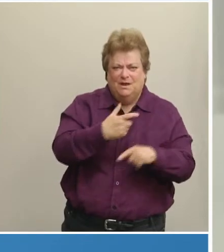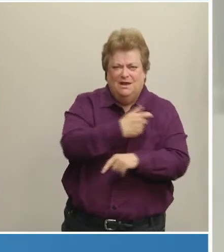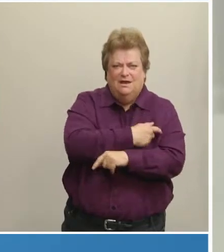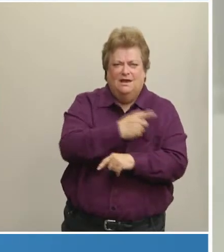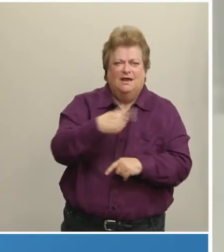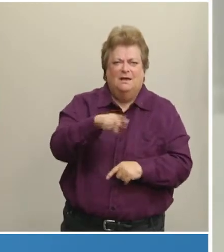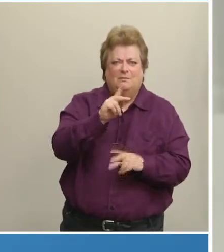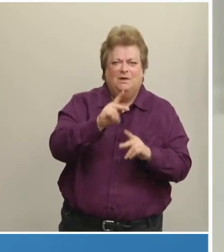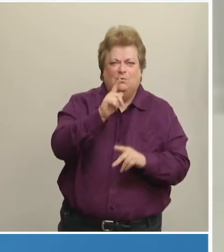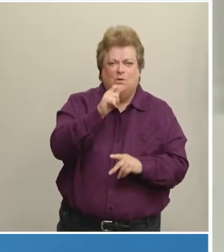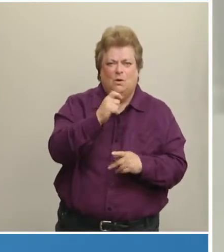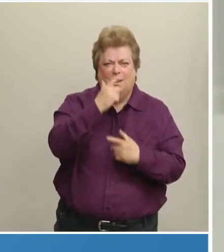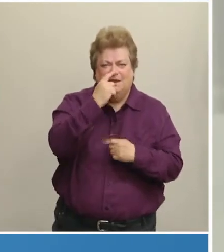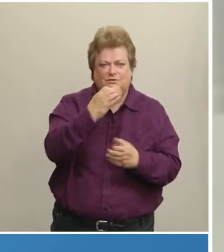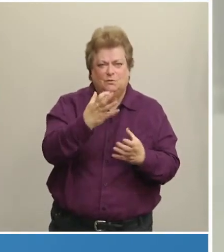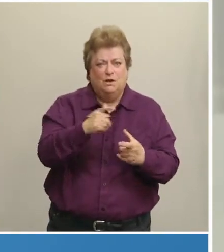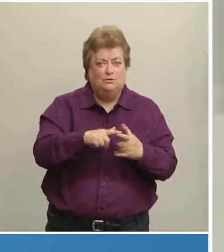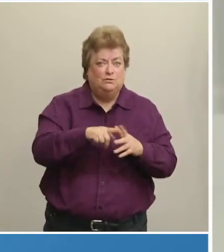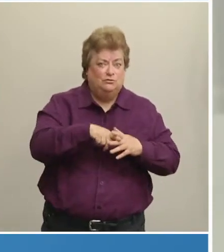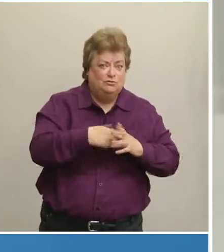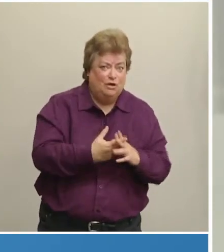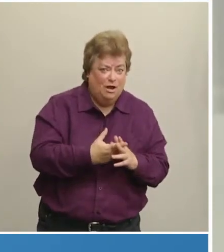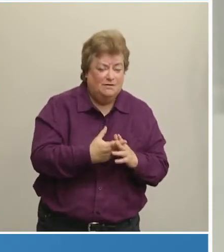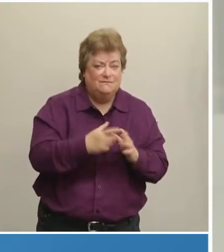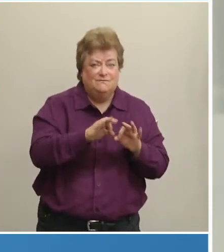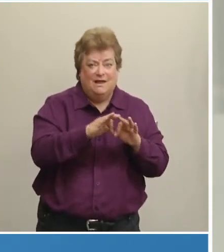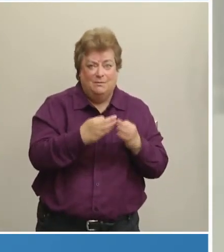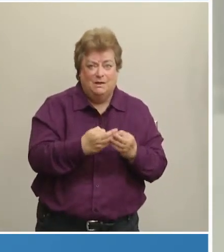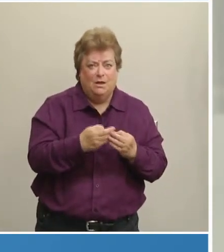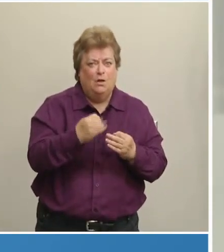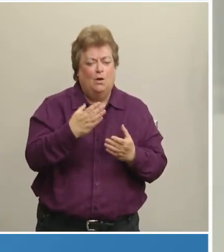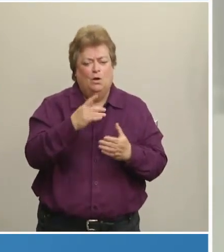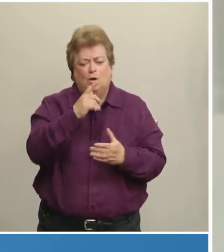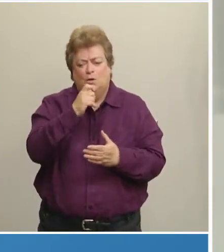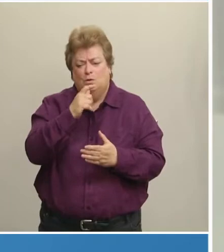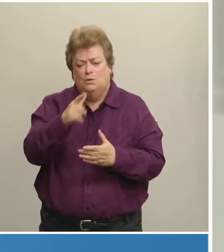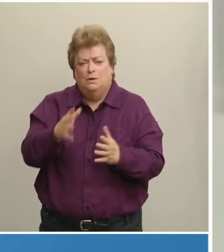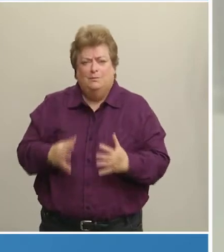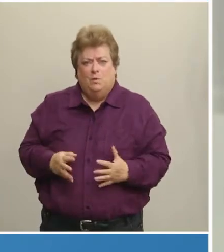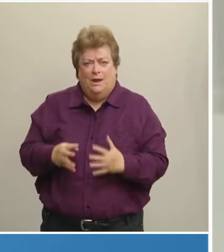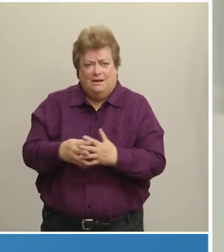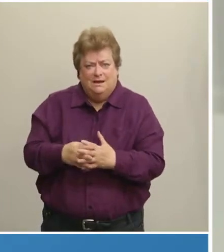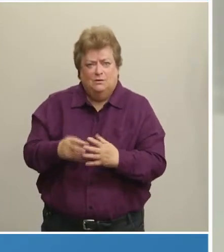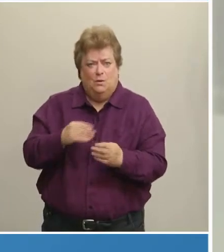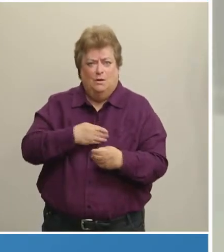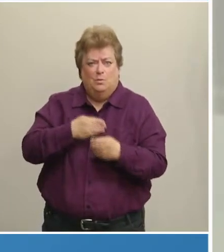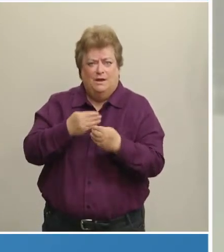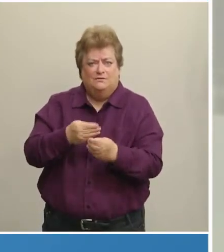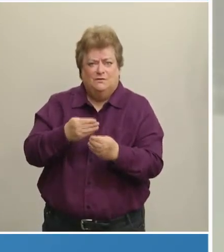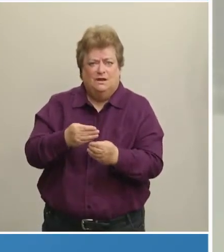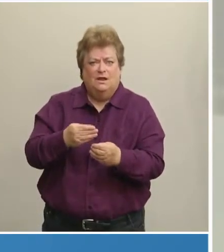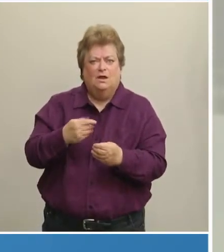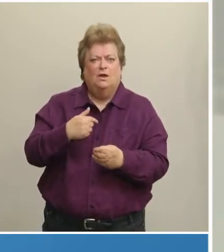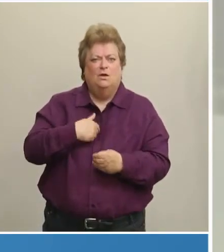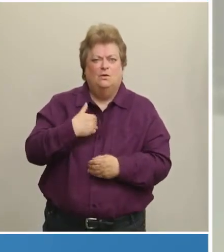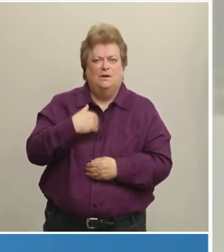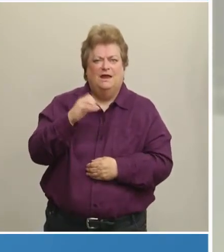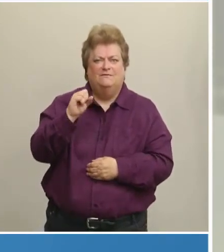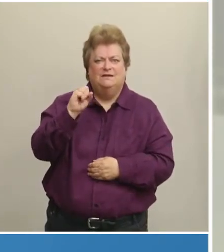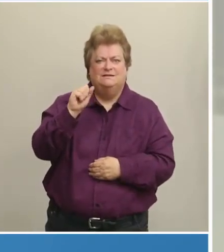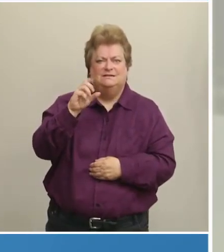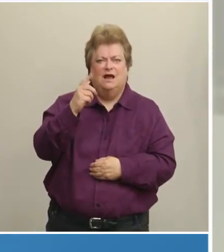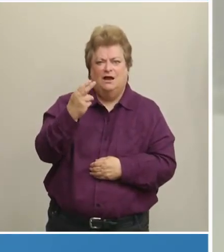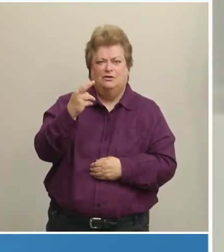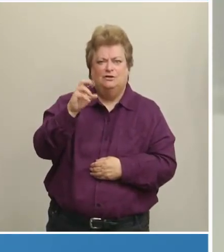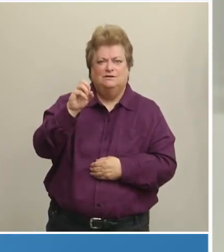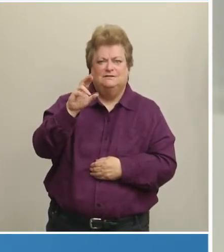interested in starting a family or those who are pregnant or breastfeeding. We're pleased to have Dr. Sarah Chada here with